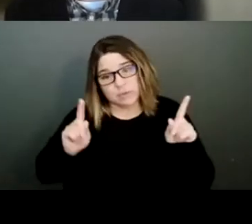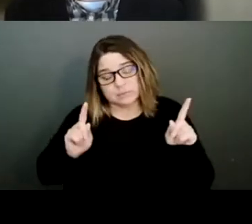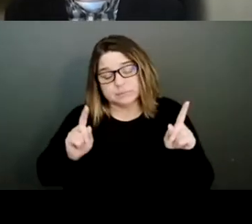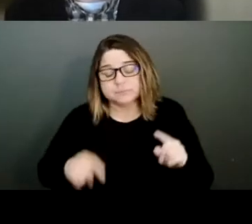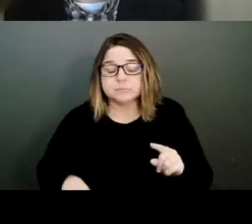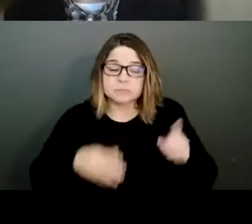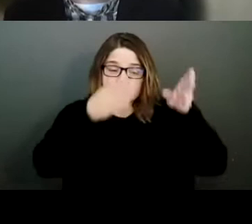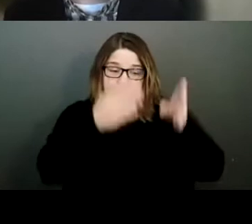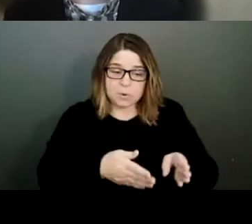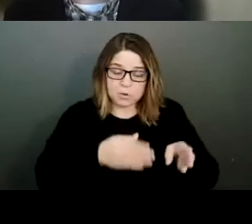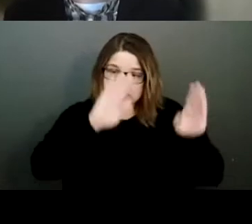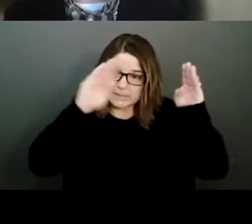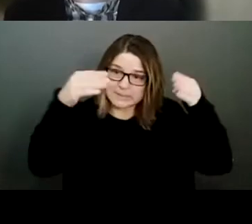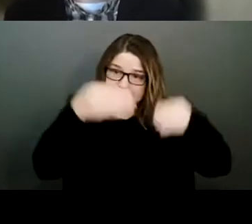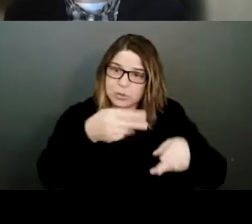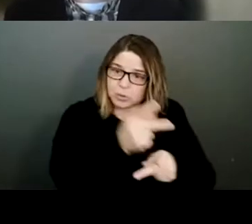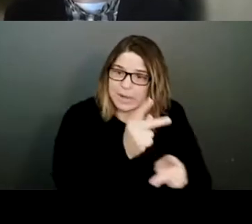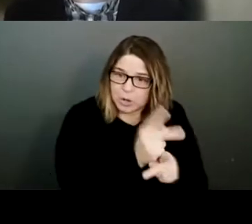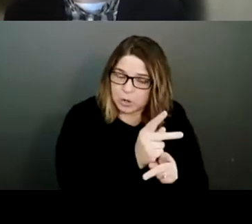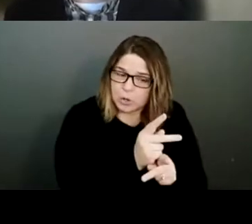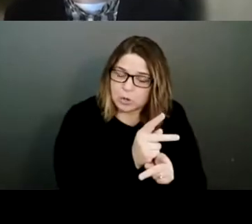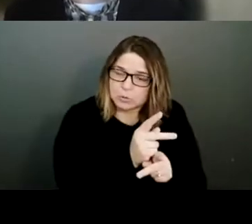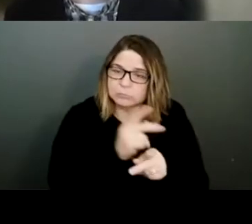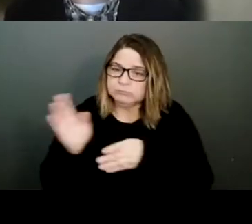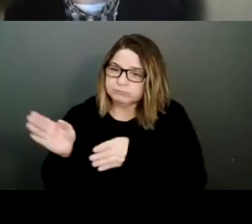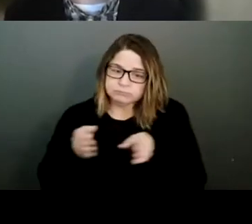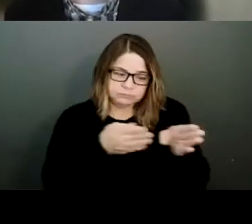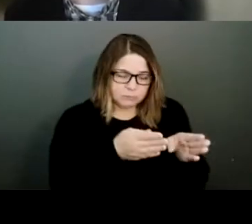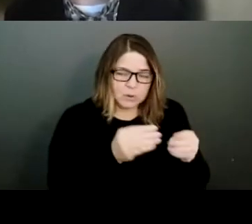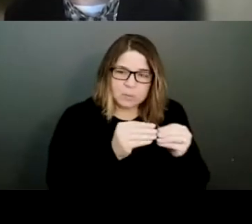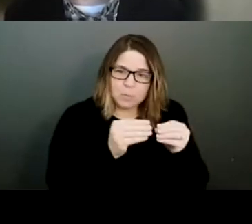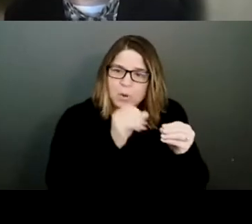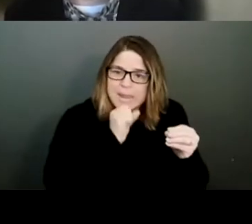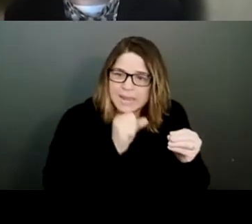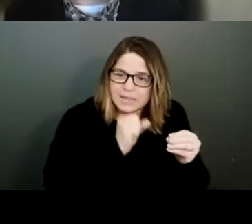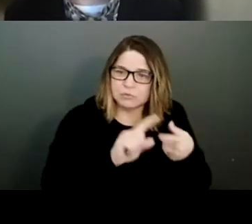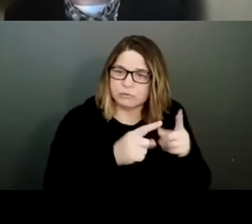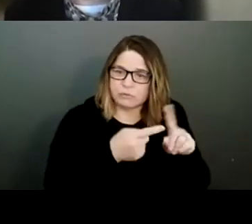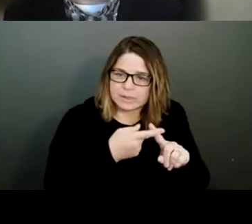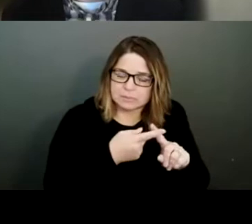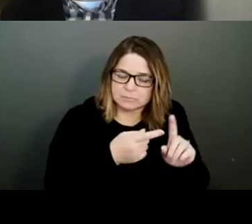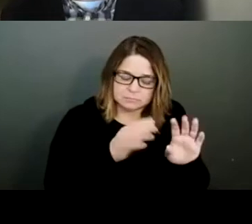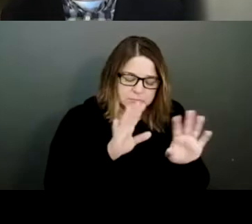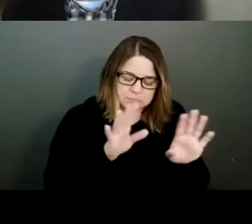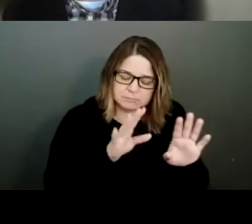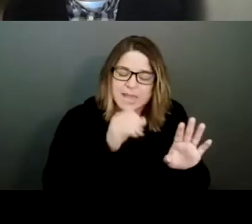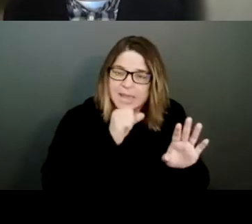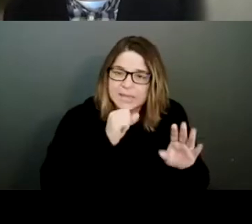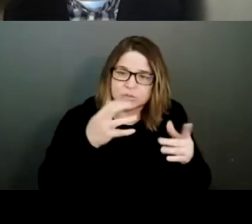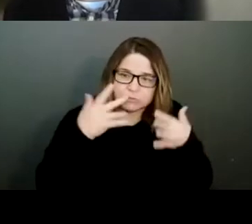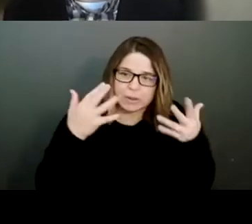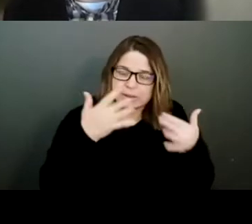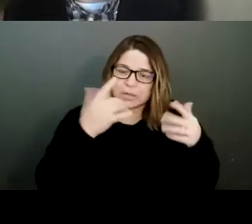Person-centered care can move us even further into more age-friendly and diverse-friendly communities. In addition,